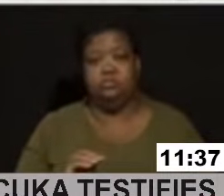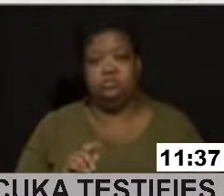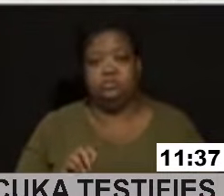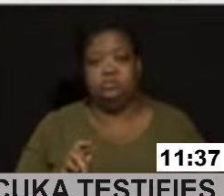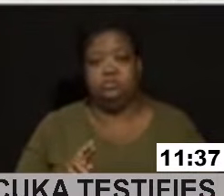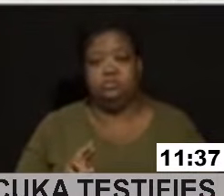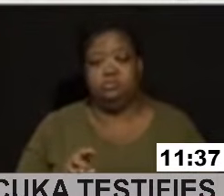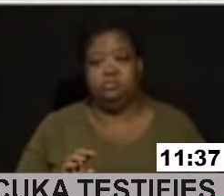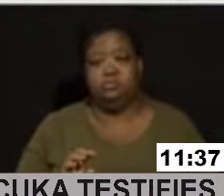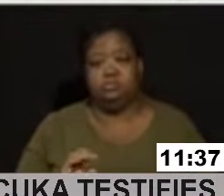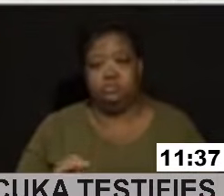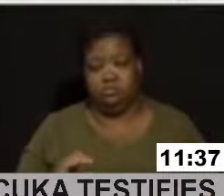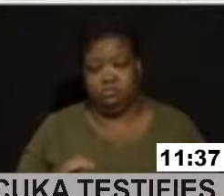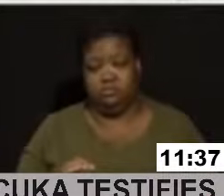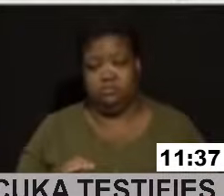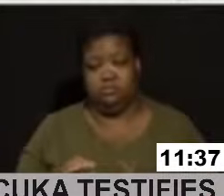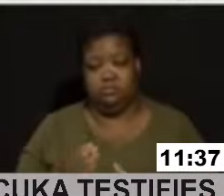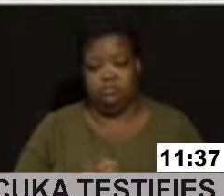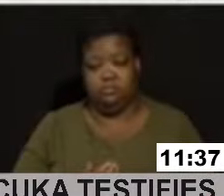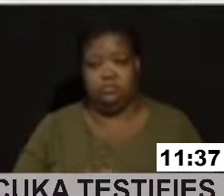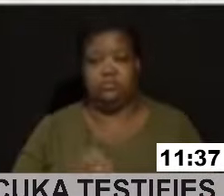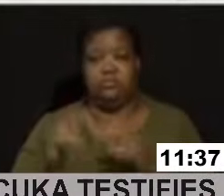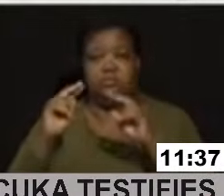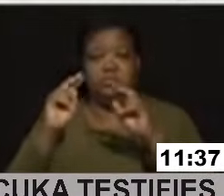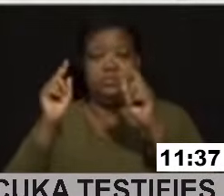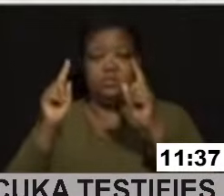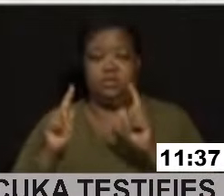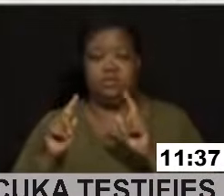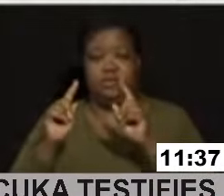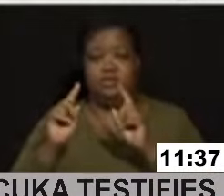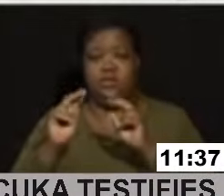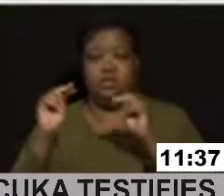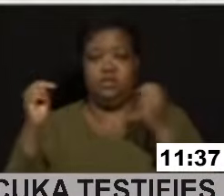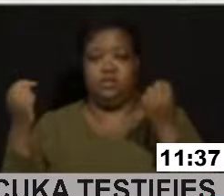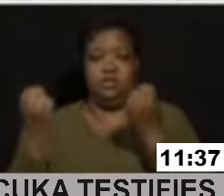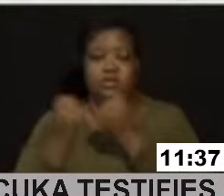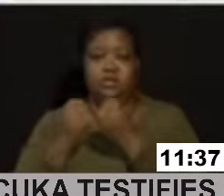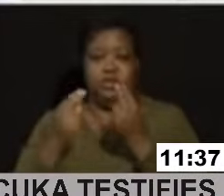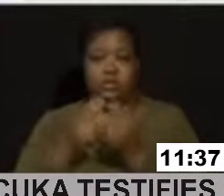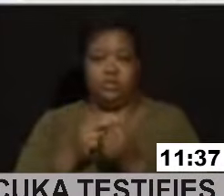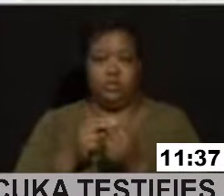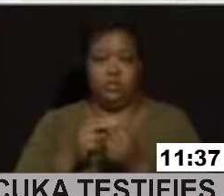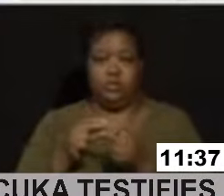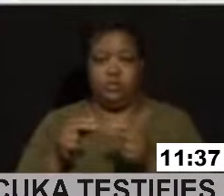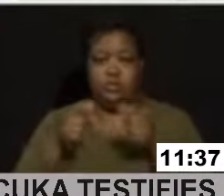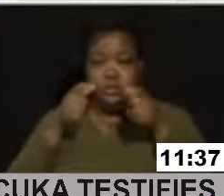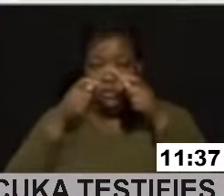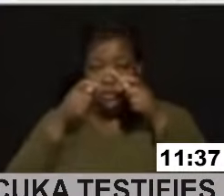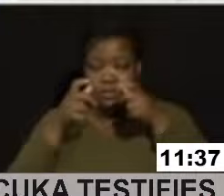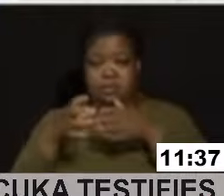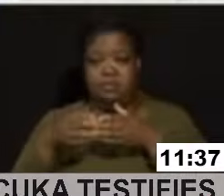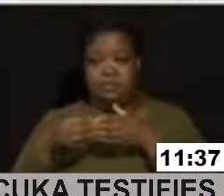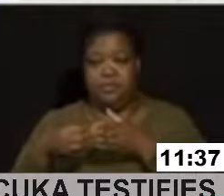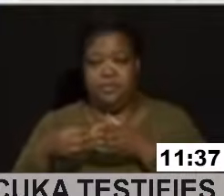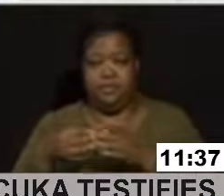brought to the Special National Projects Unit, SNPU, within the Scorpions, headed by Chris